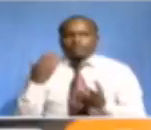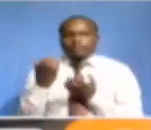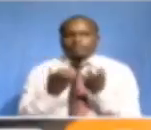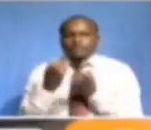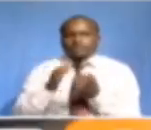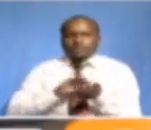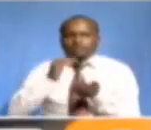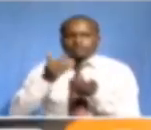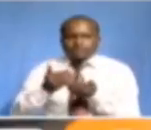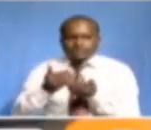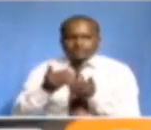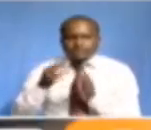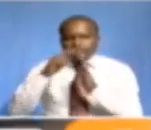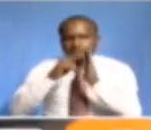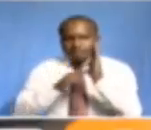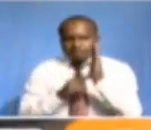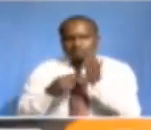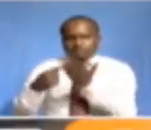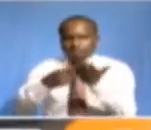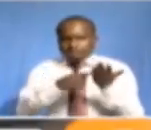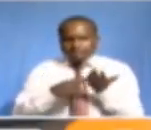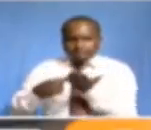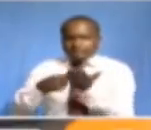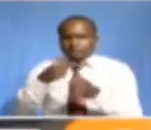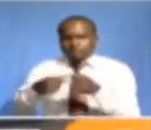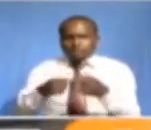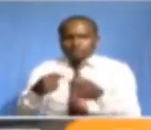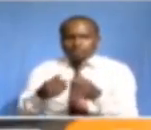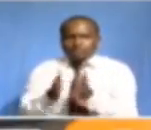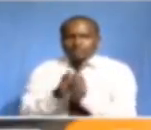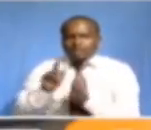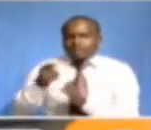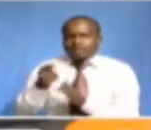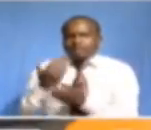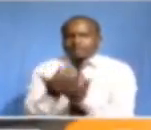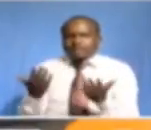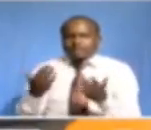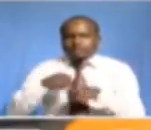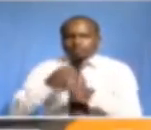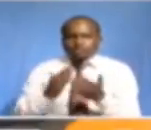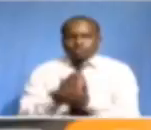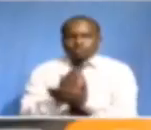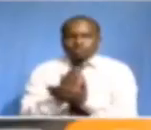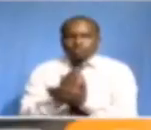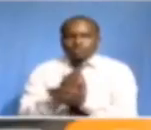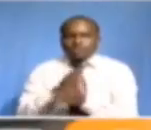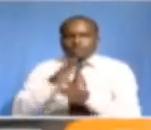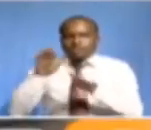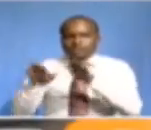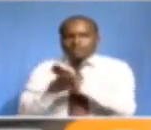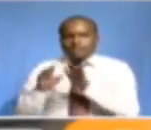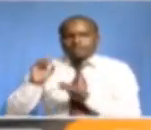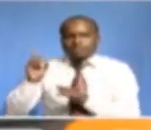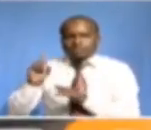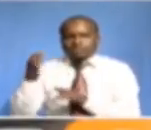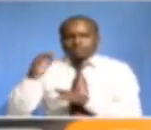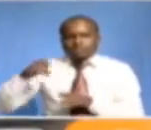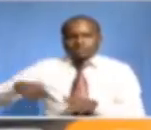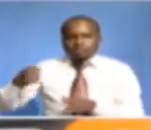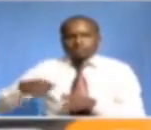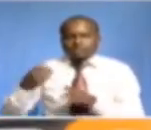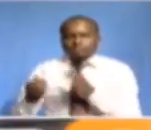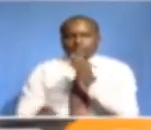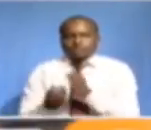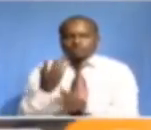now. The regulations are actually being discussed. And the key thing there is to ensure that it's under the Ministry of Industry and